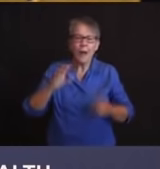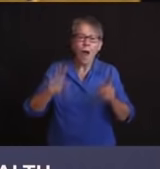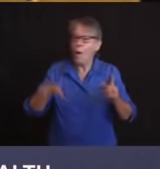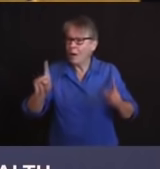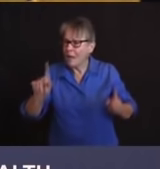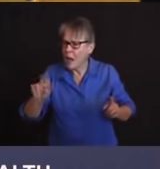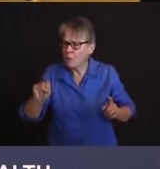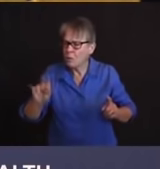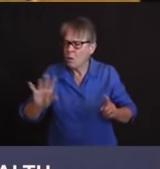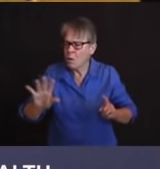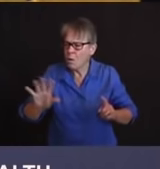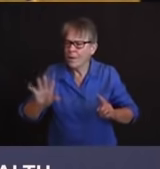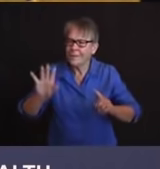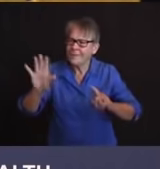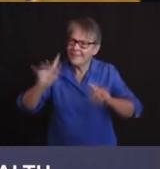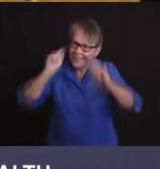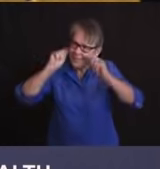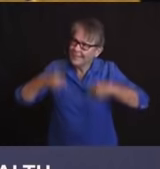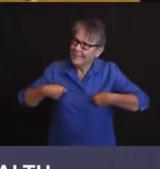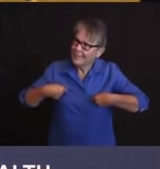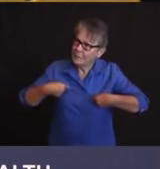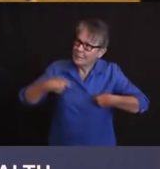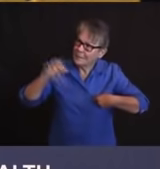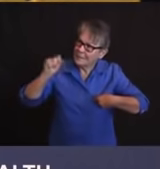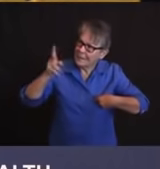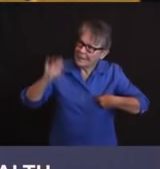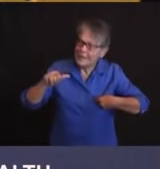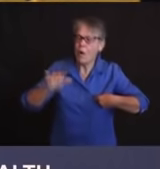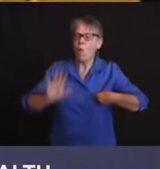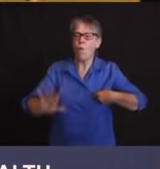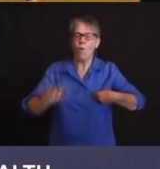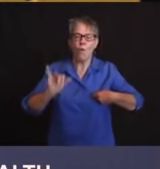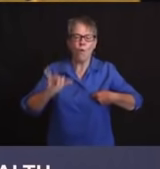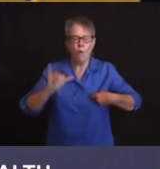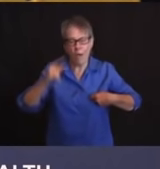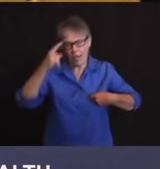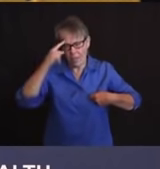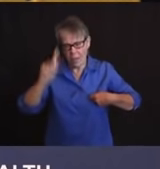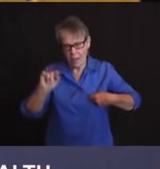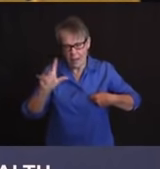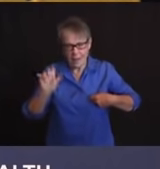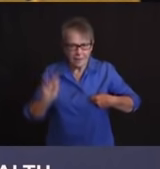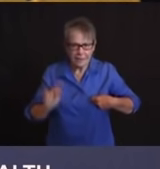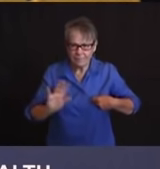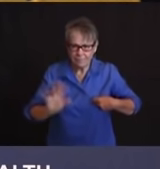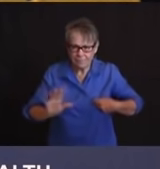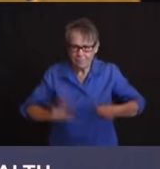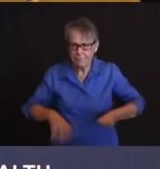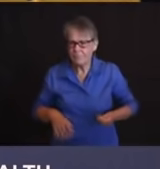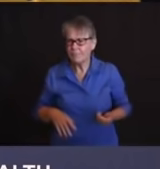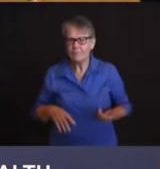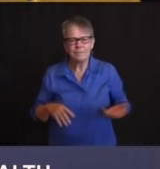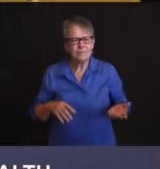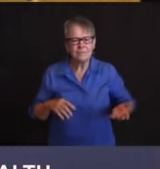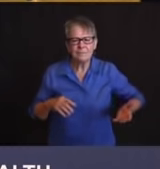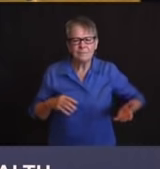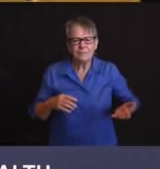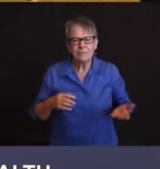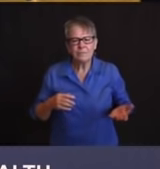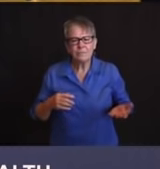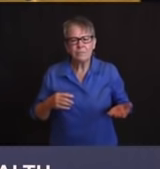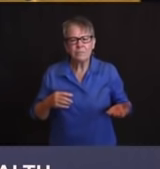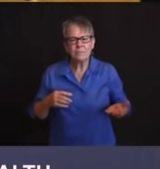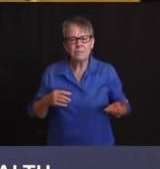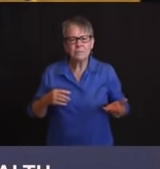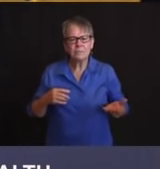questions? Don't we have the Chinese government facial recognition program outside coming in? Must have been a. It's totally